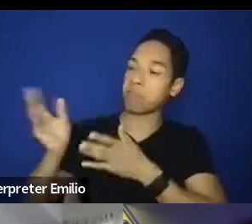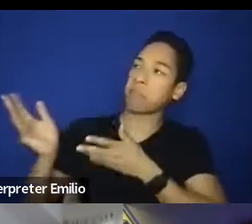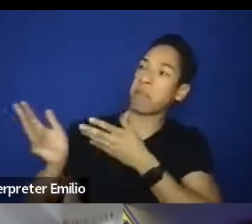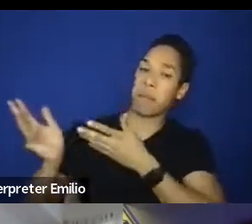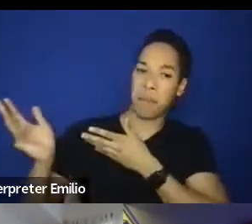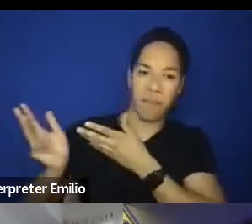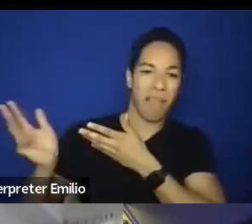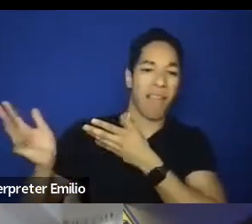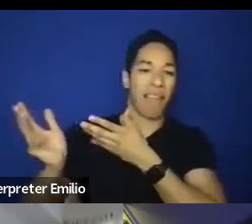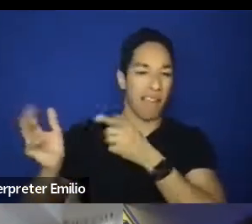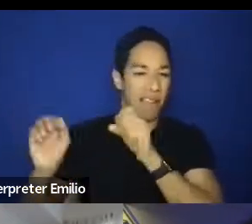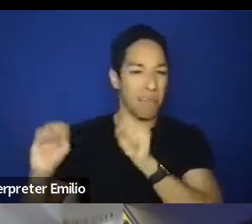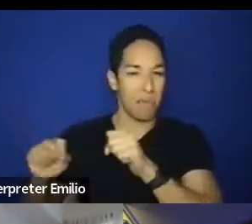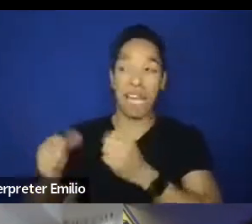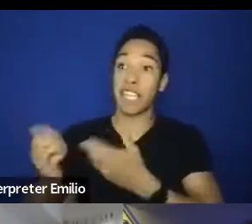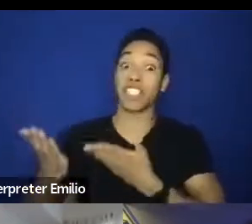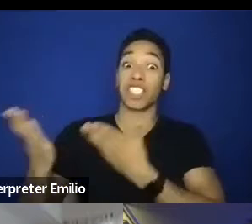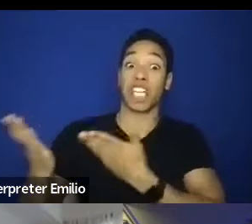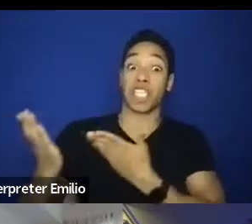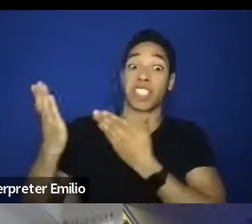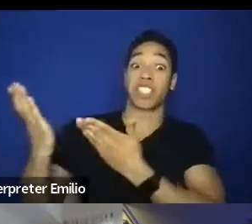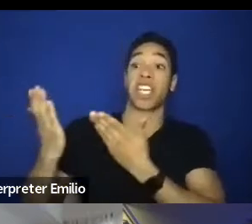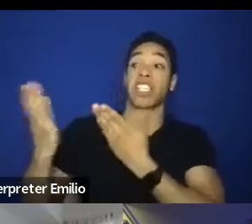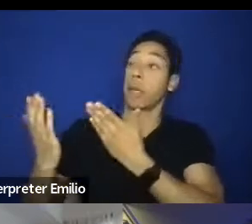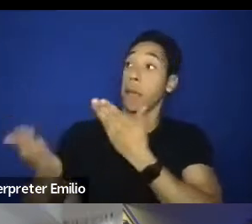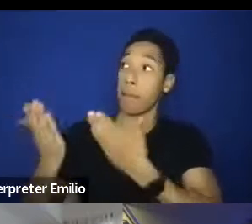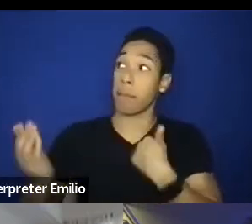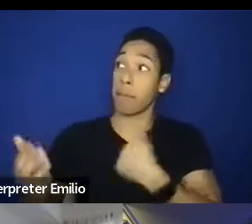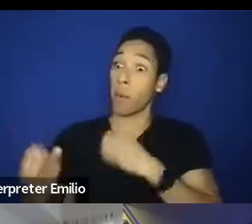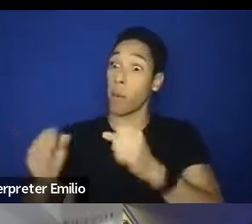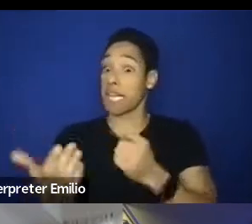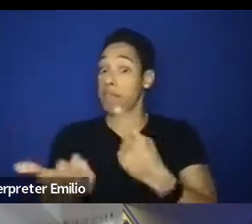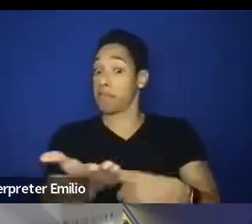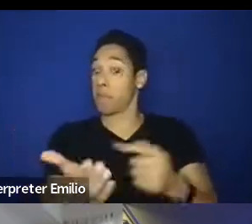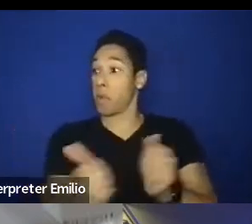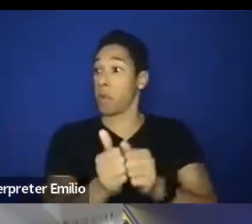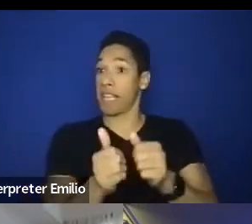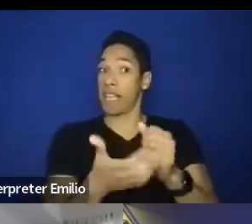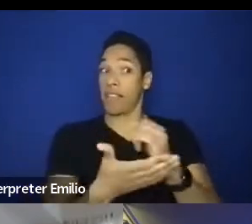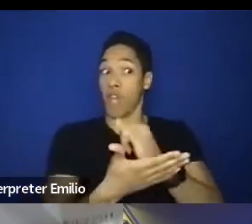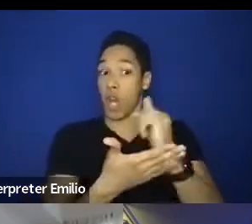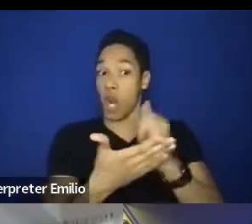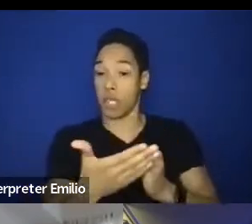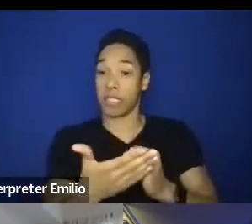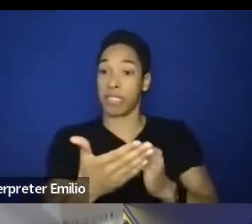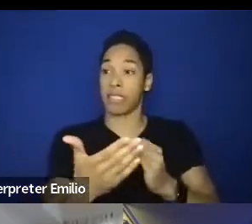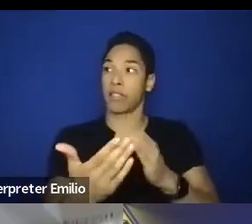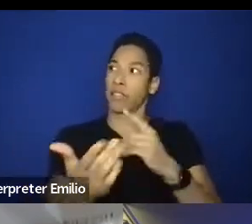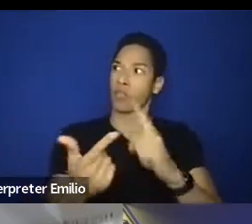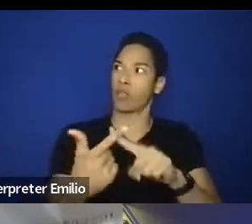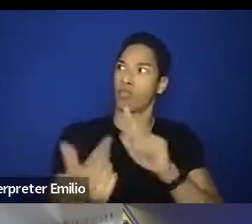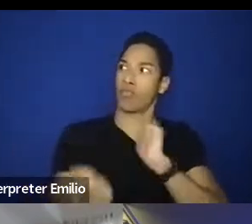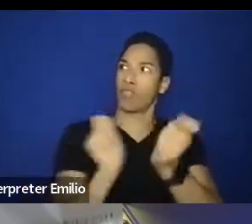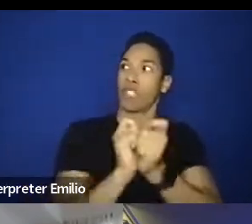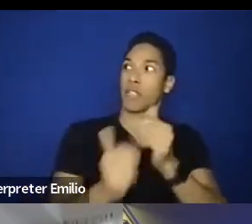that artistic member and see if we can approach this process in a different way.